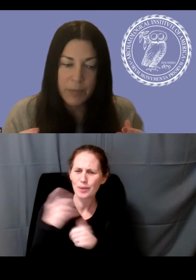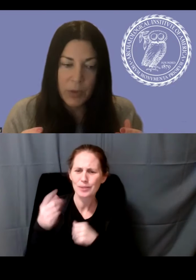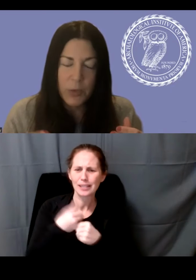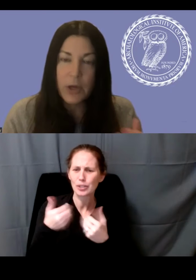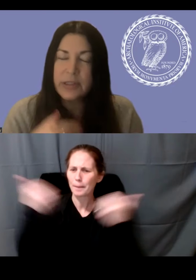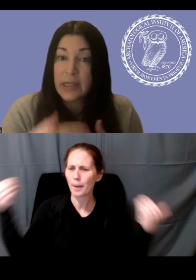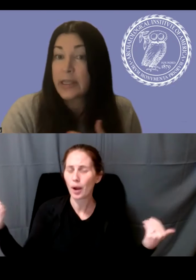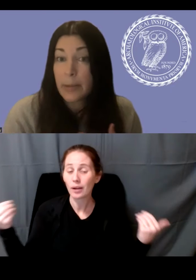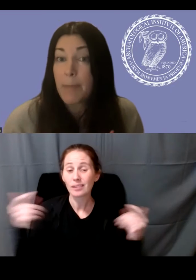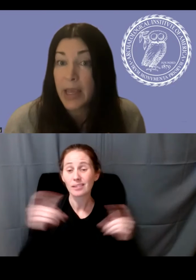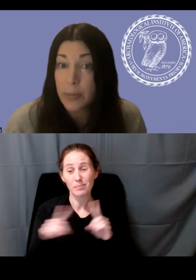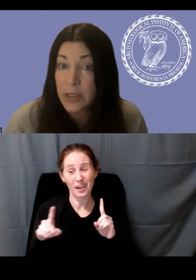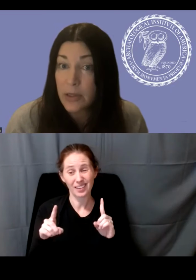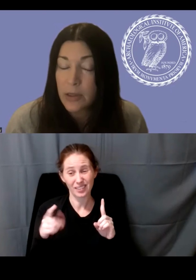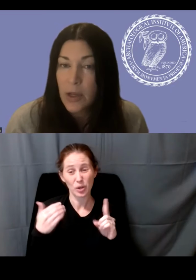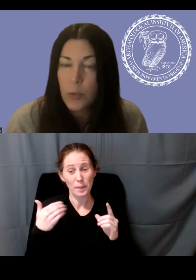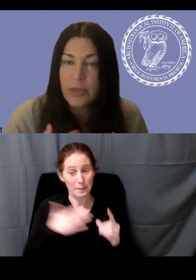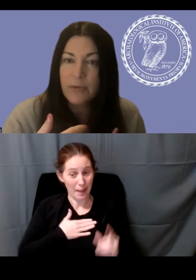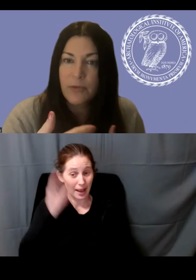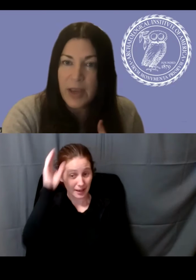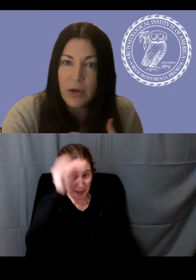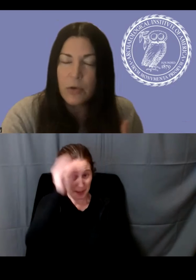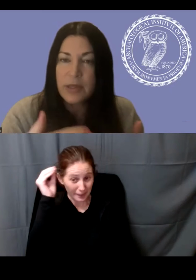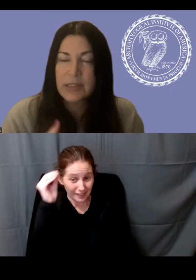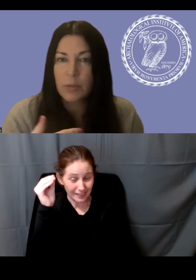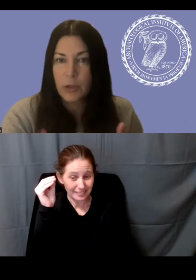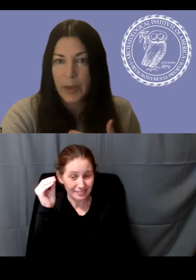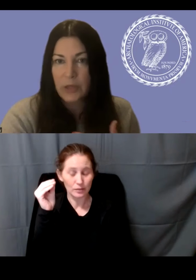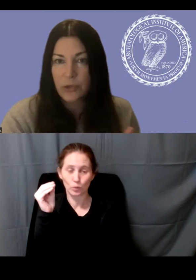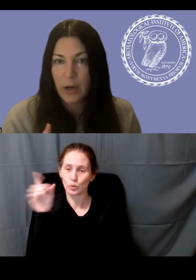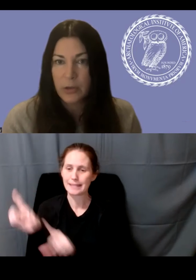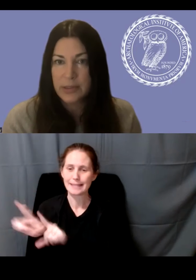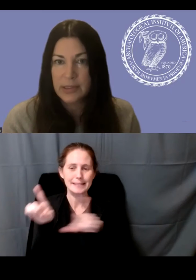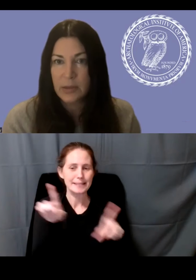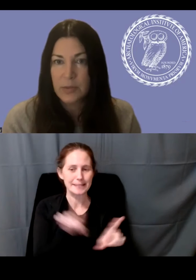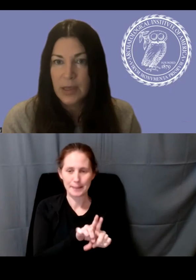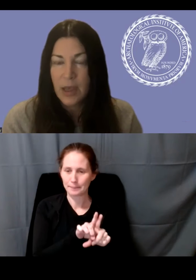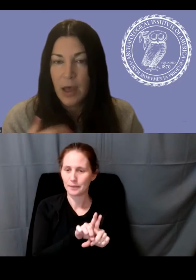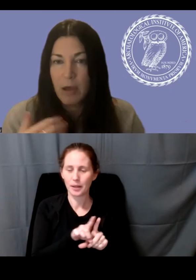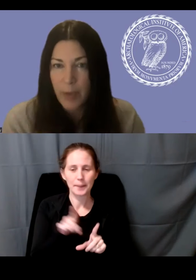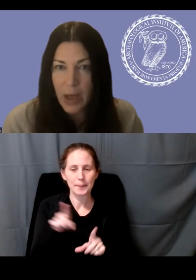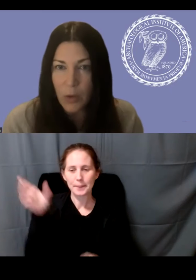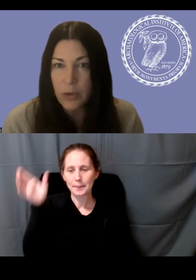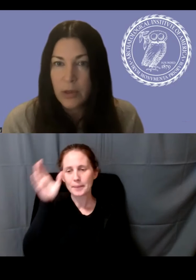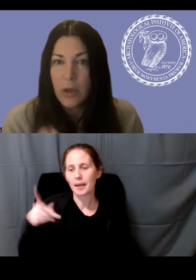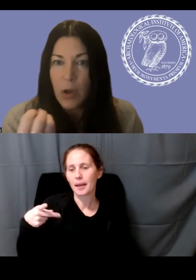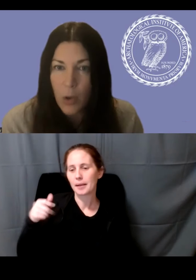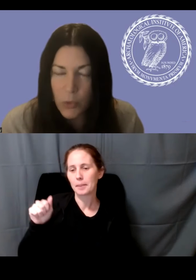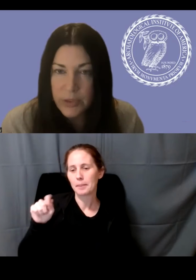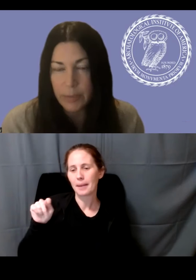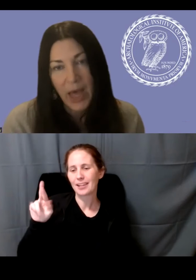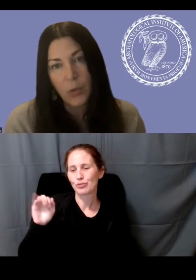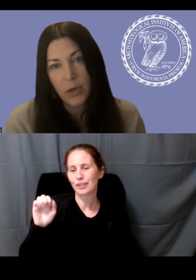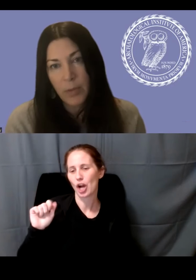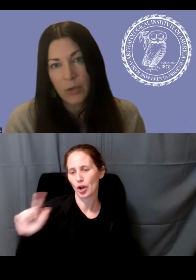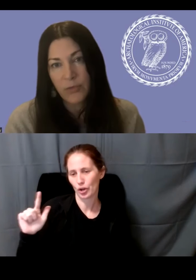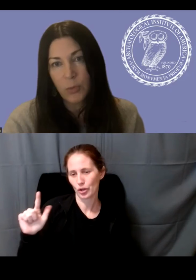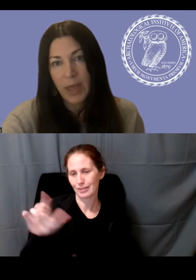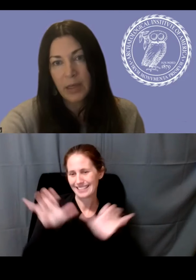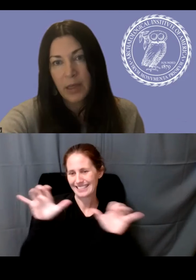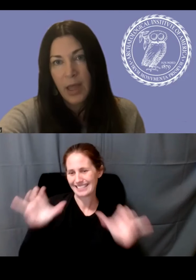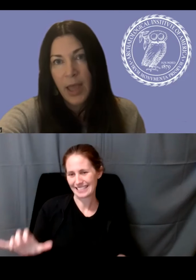but we are dealing, in my opinion, with very similar patriarchal systems of power, holding power